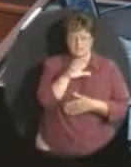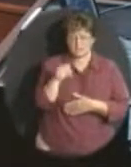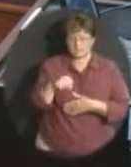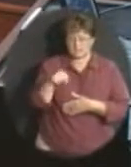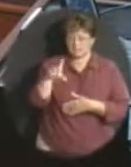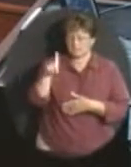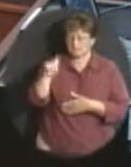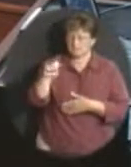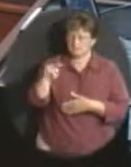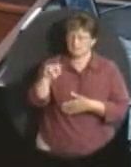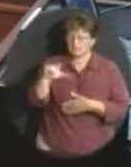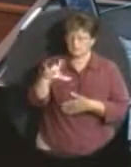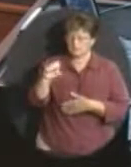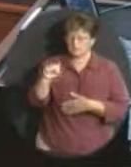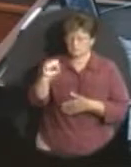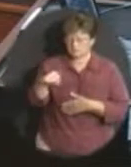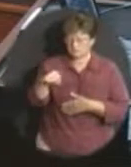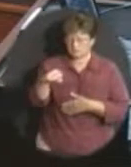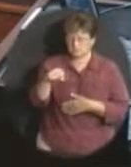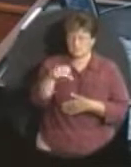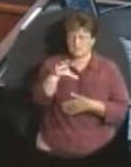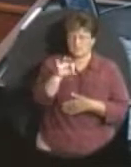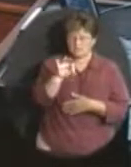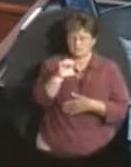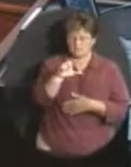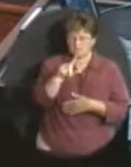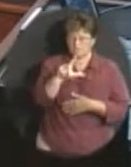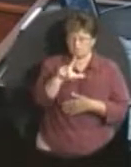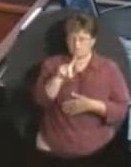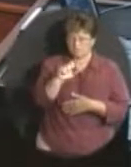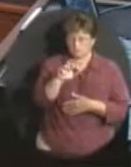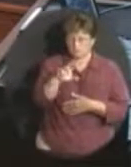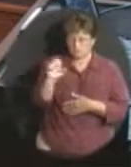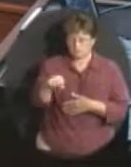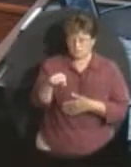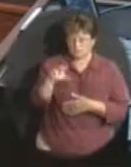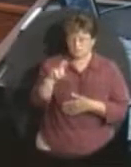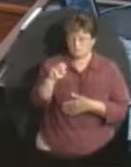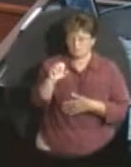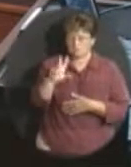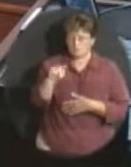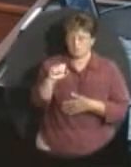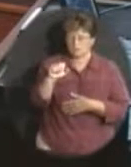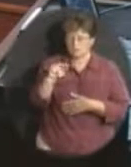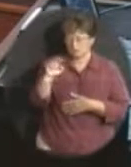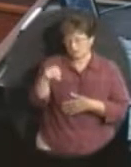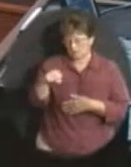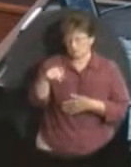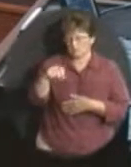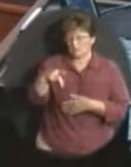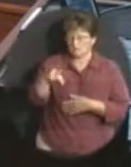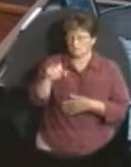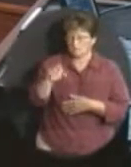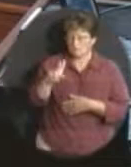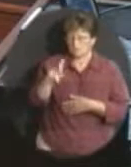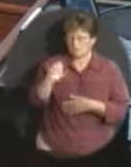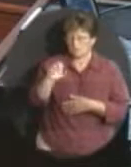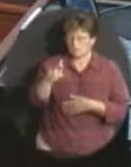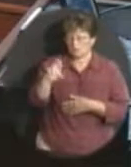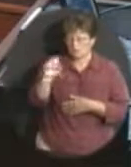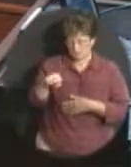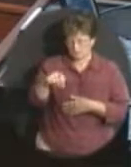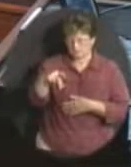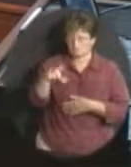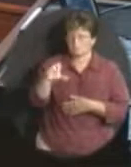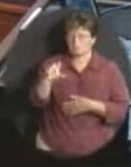Dr. Daniels? Yes. Mrs. Felter? Yes. Mrs. Martin? Yes. Mr. Parker? Yes. Mr. Poland? Yes.